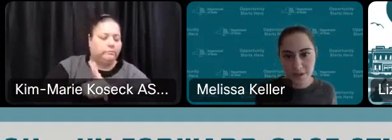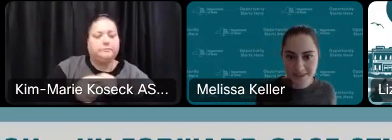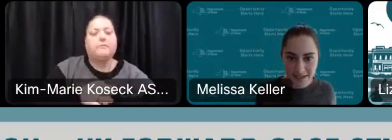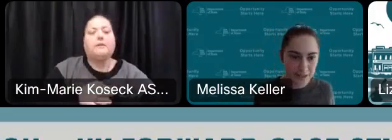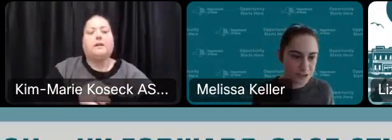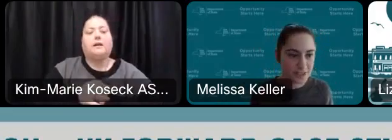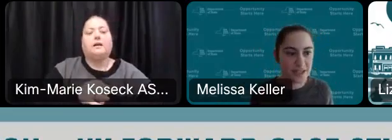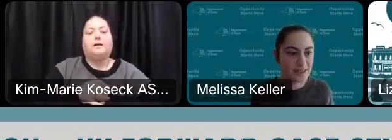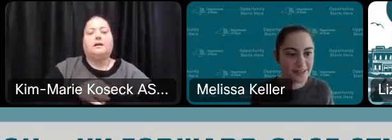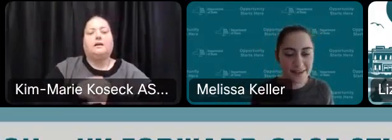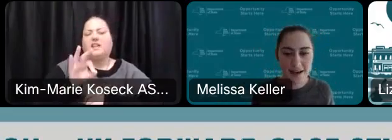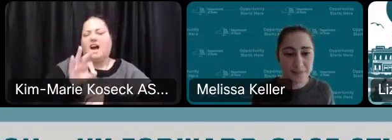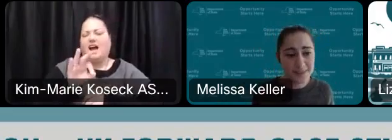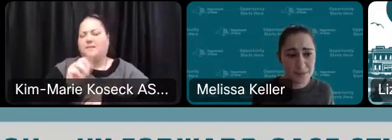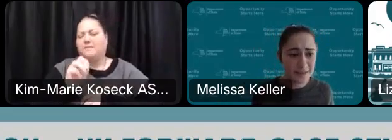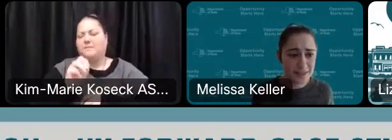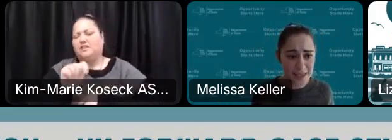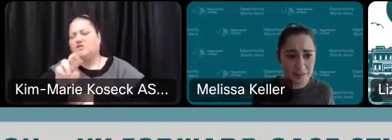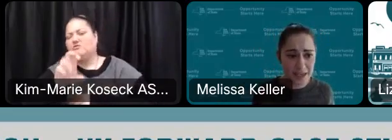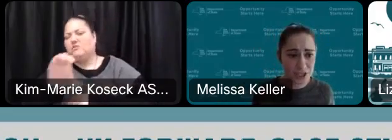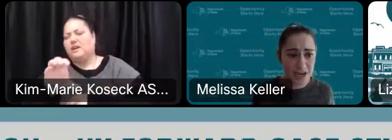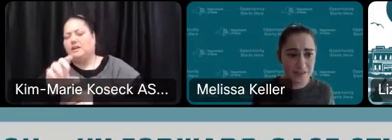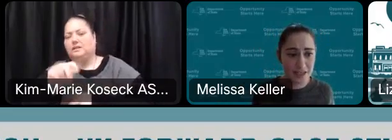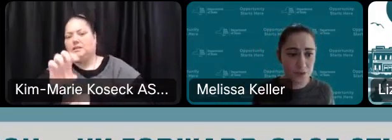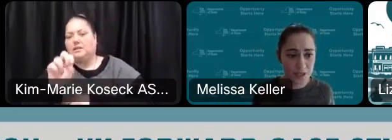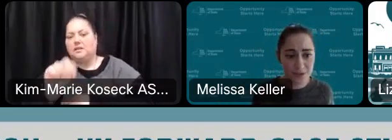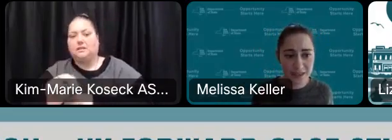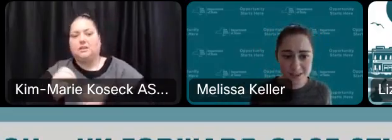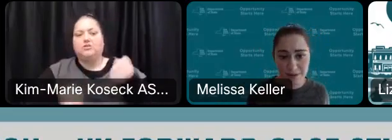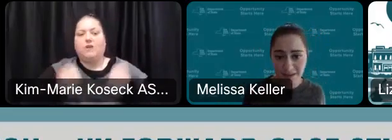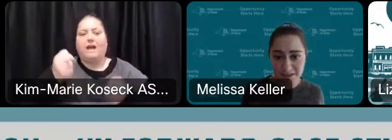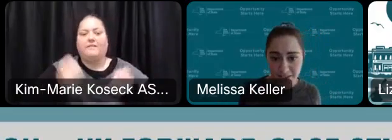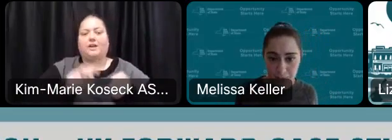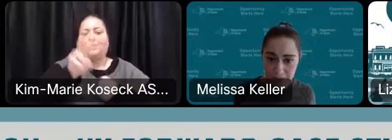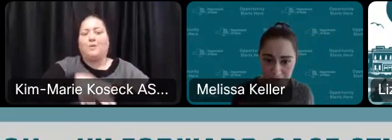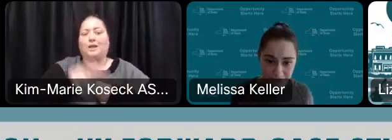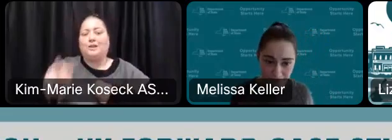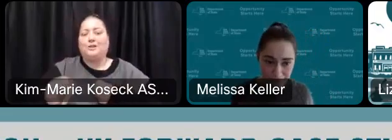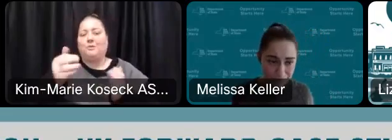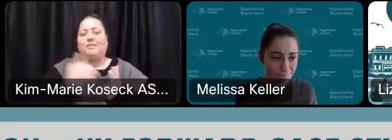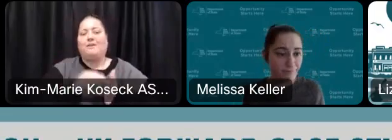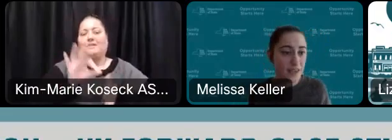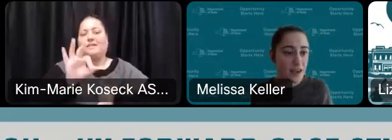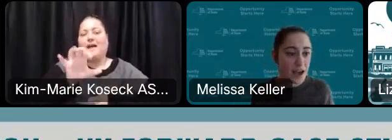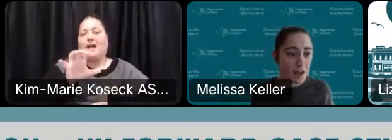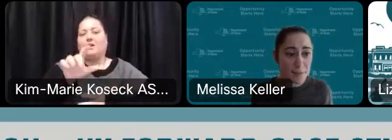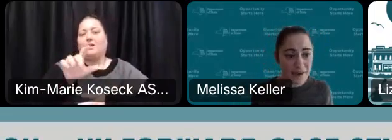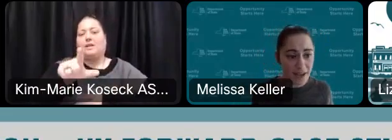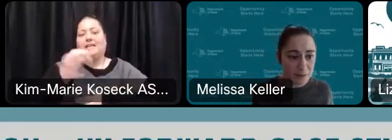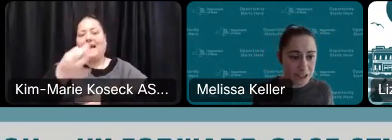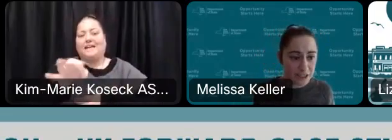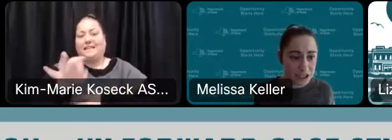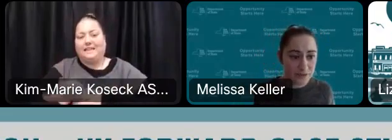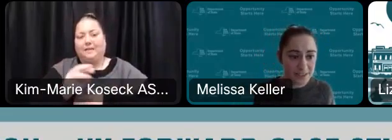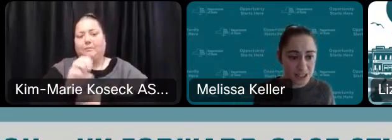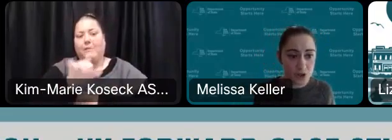So what is 9 metric tons? This is about the same as driving 23,000 miles in your personal vehicle. About how